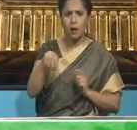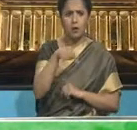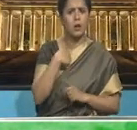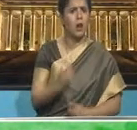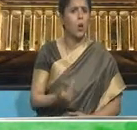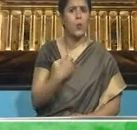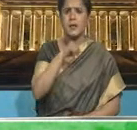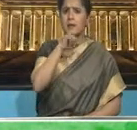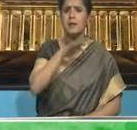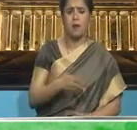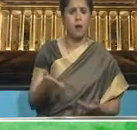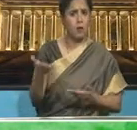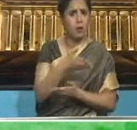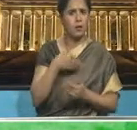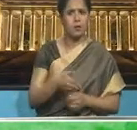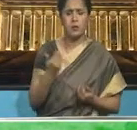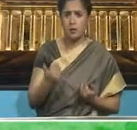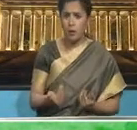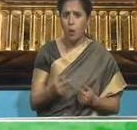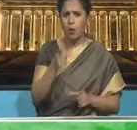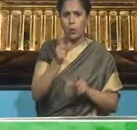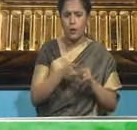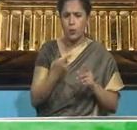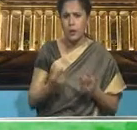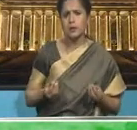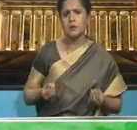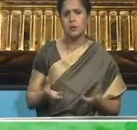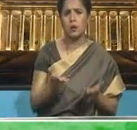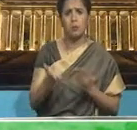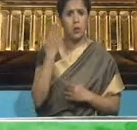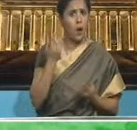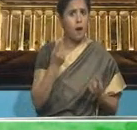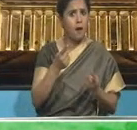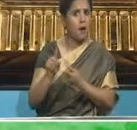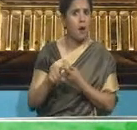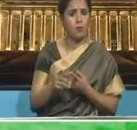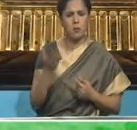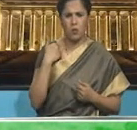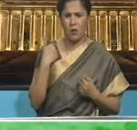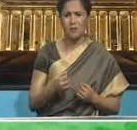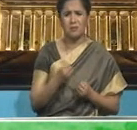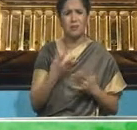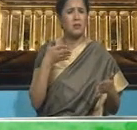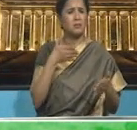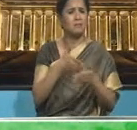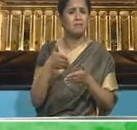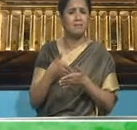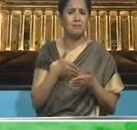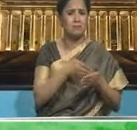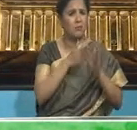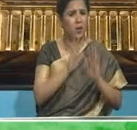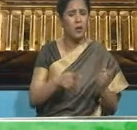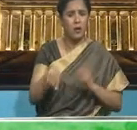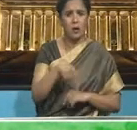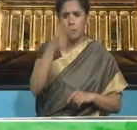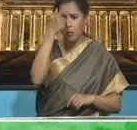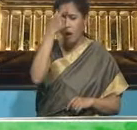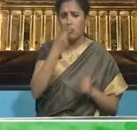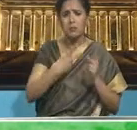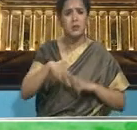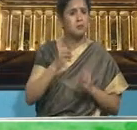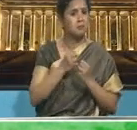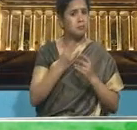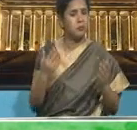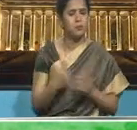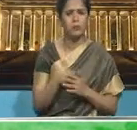young. In the early years of independence, we faced countless challenges and adversities.